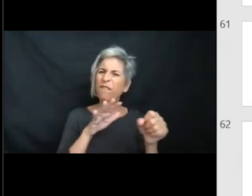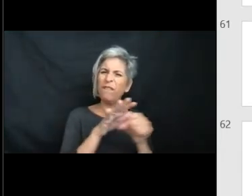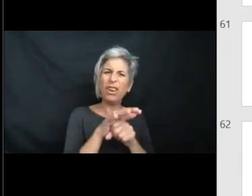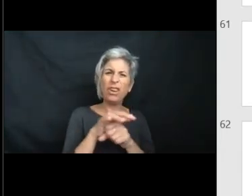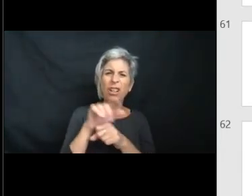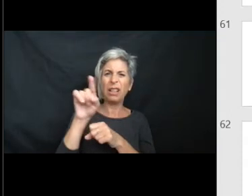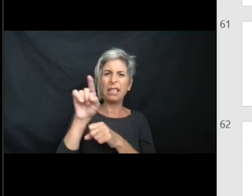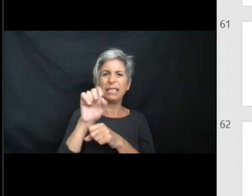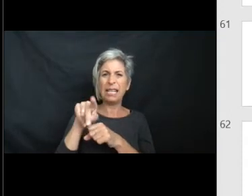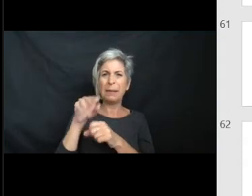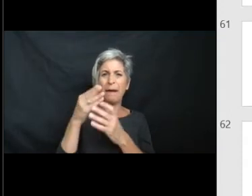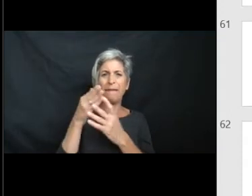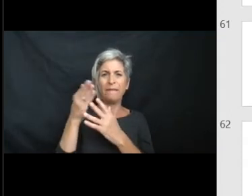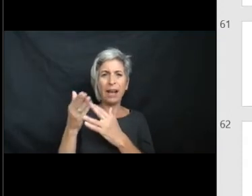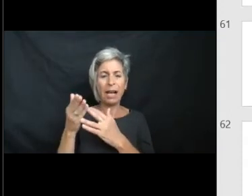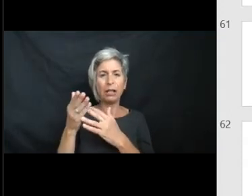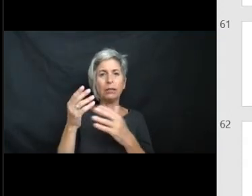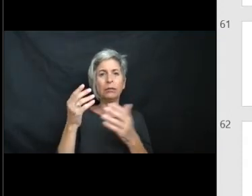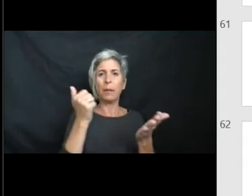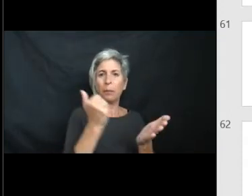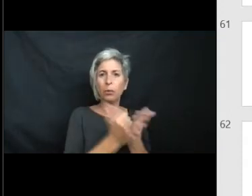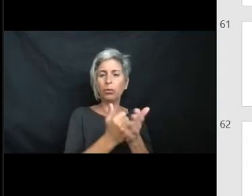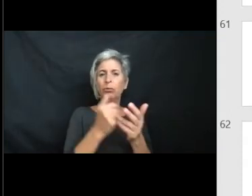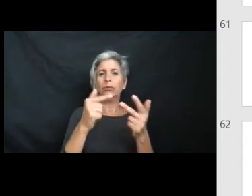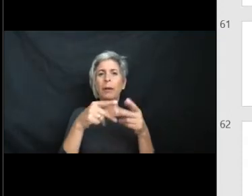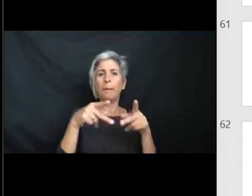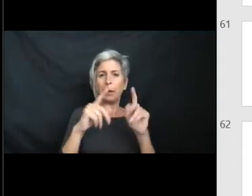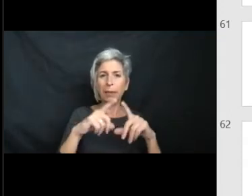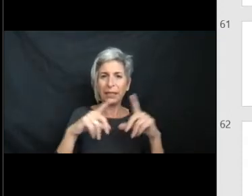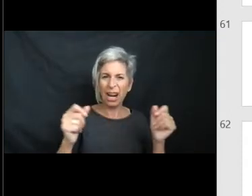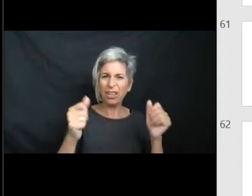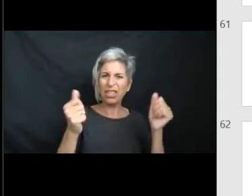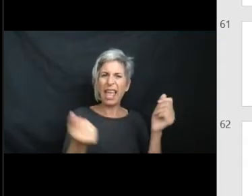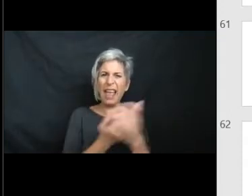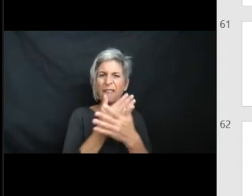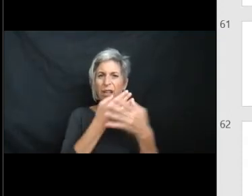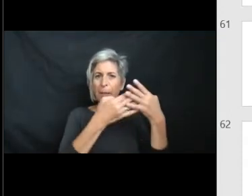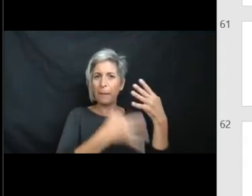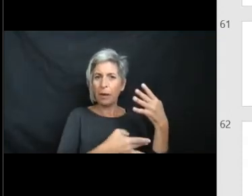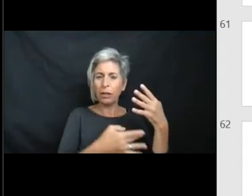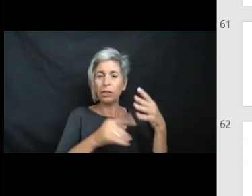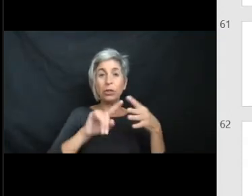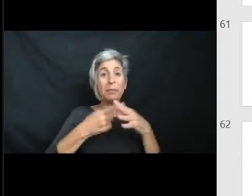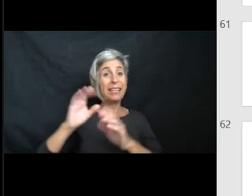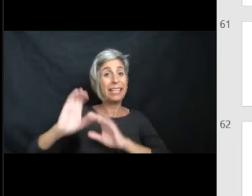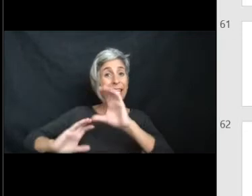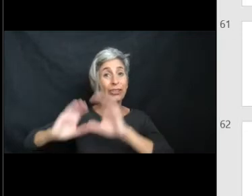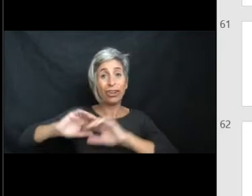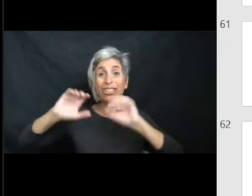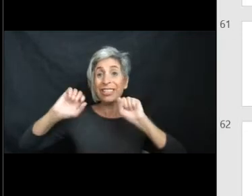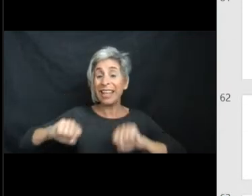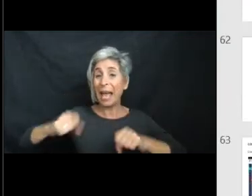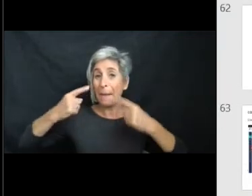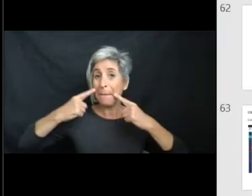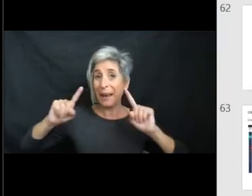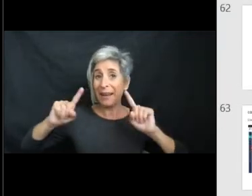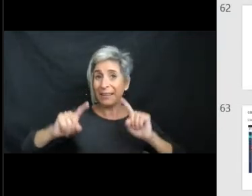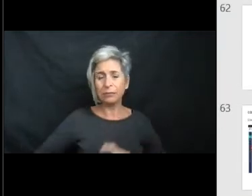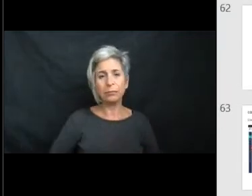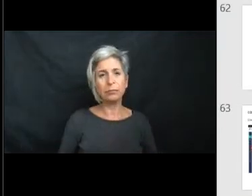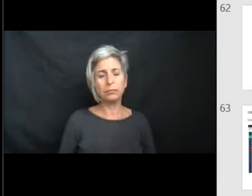that contains your approved drawings, your permit card, and everything, and begin your construction activity at this point.